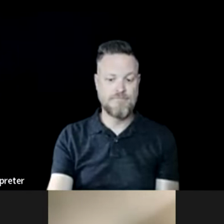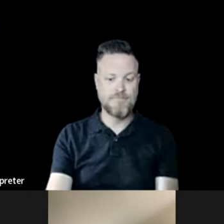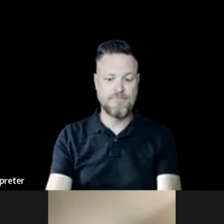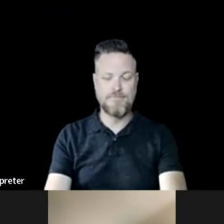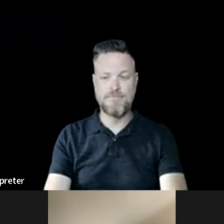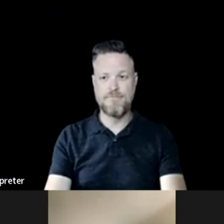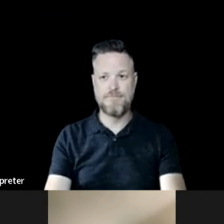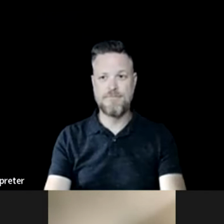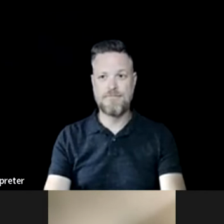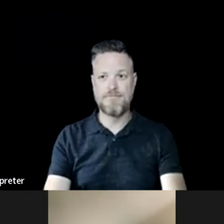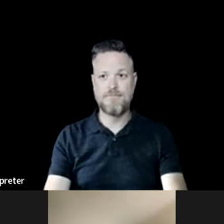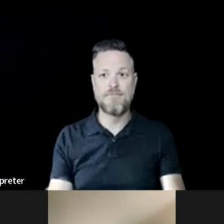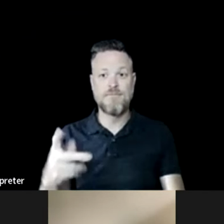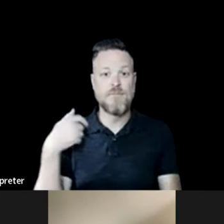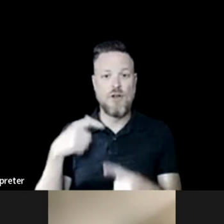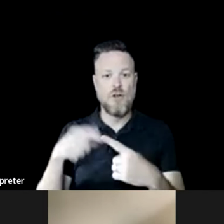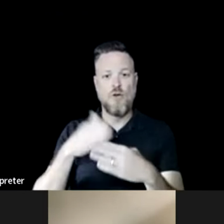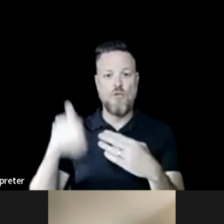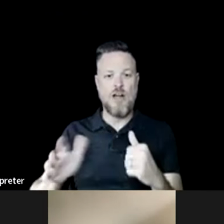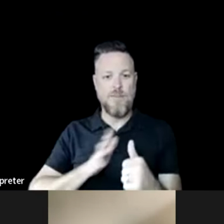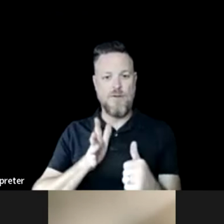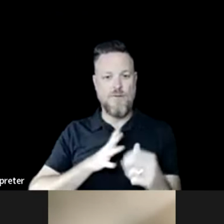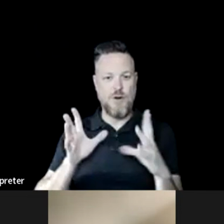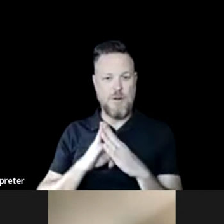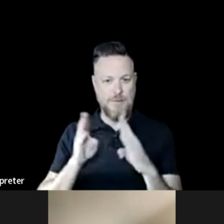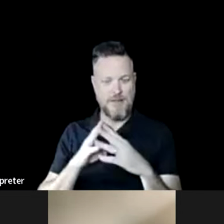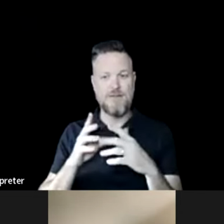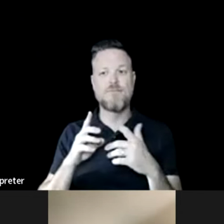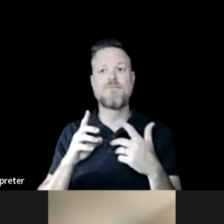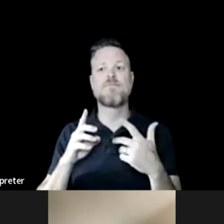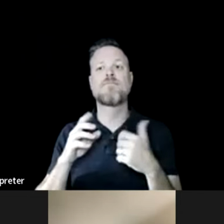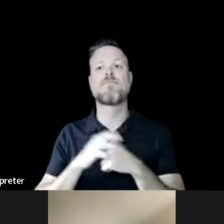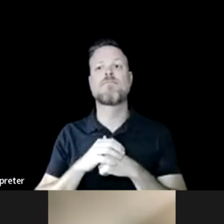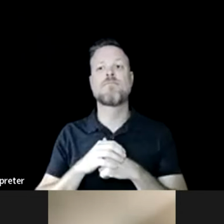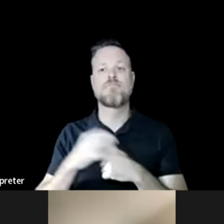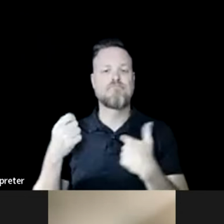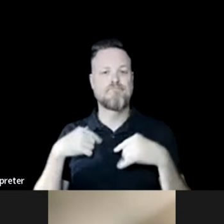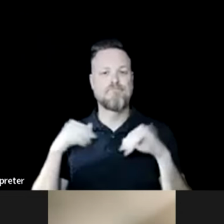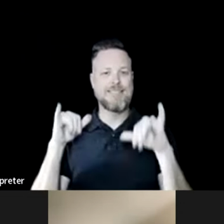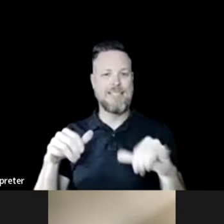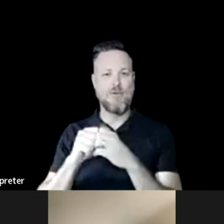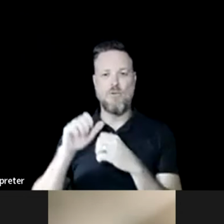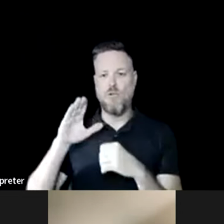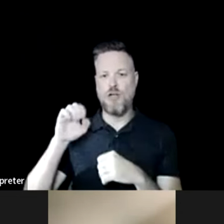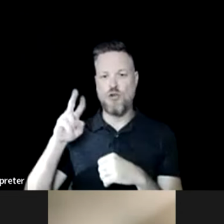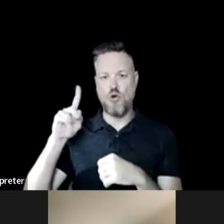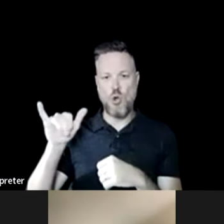Okay. Well, we'll wrap up the formal meeting, and like Courtney said, I'll stay on, and Courtney too,